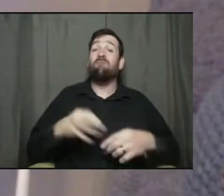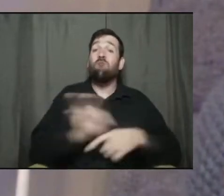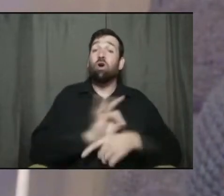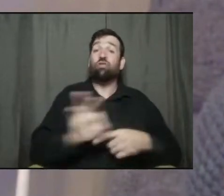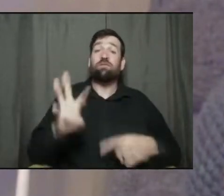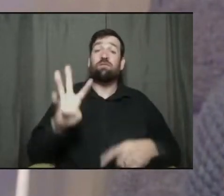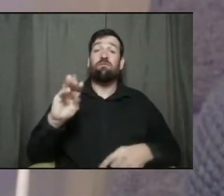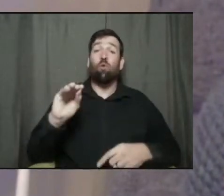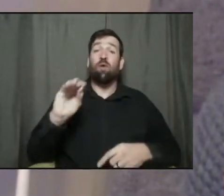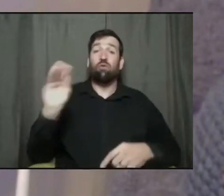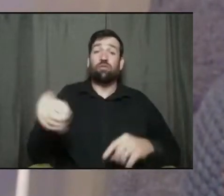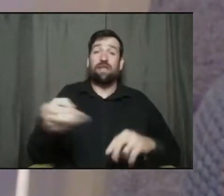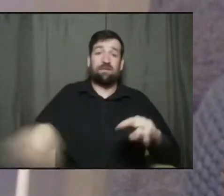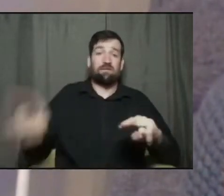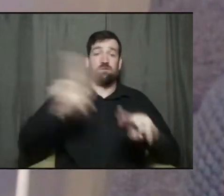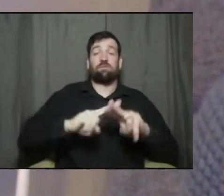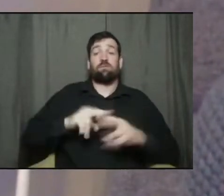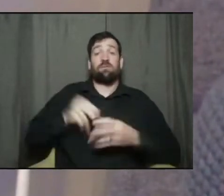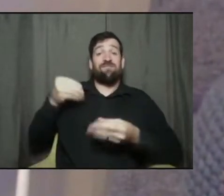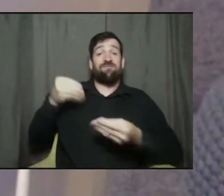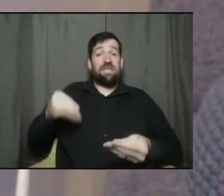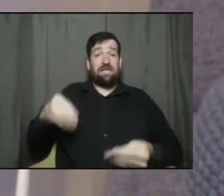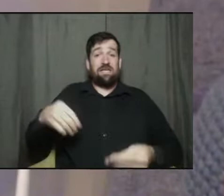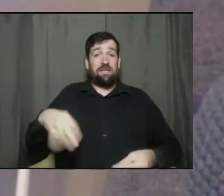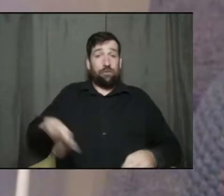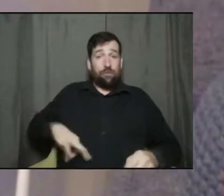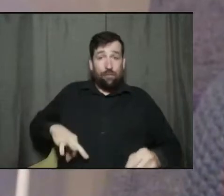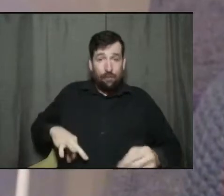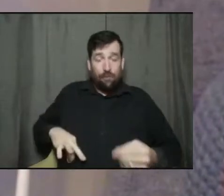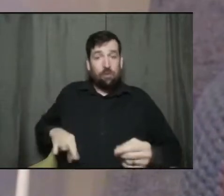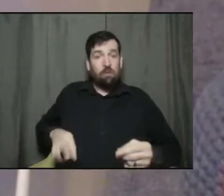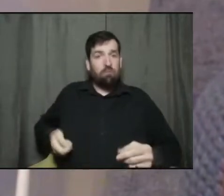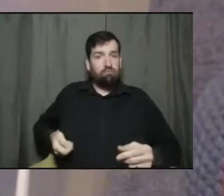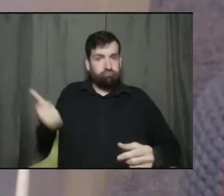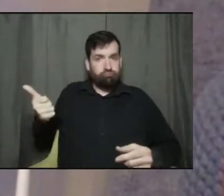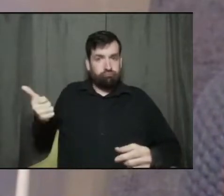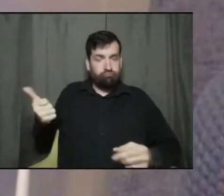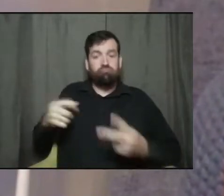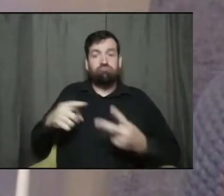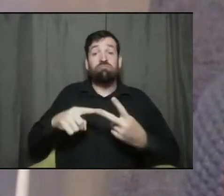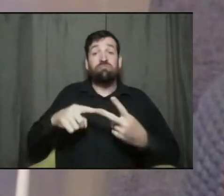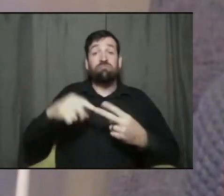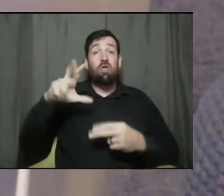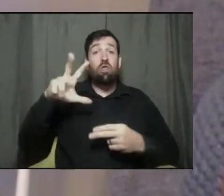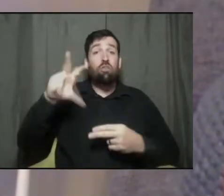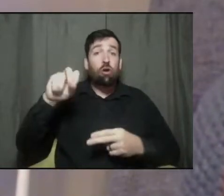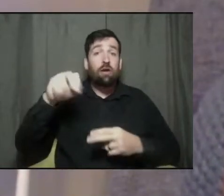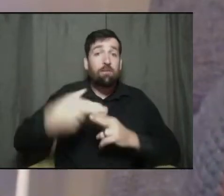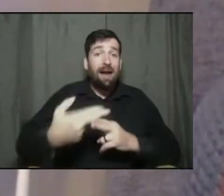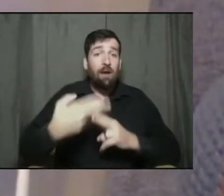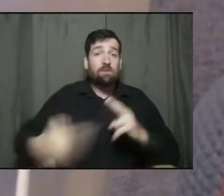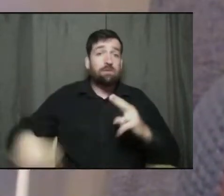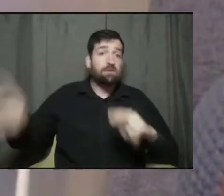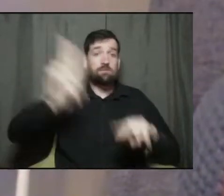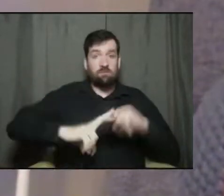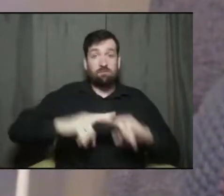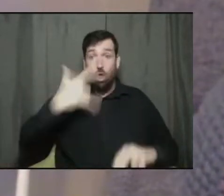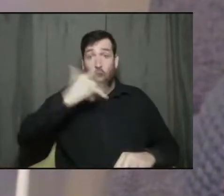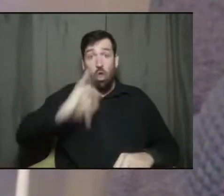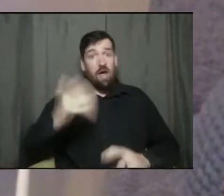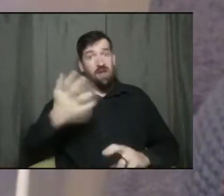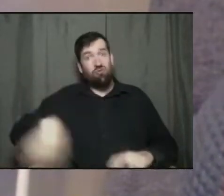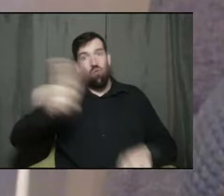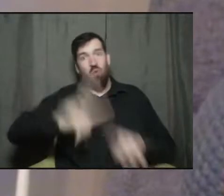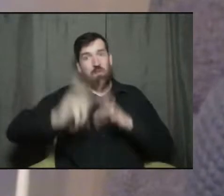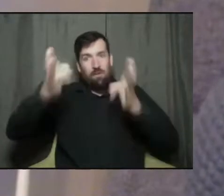rid of my feeding tube. I've gained like 30 pounds since then. I look like a normal person now. I don't